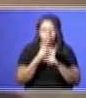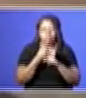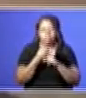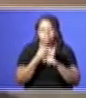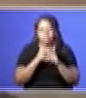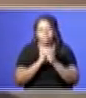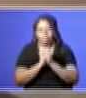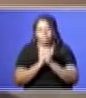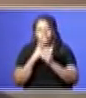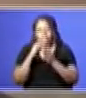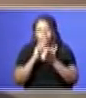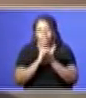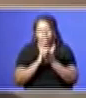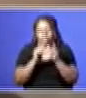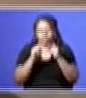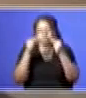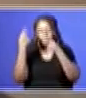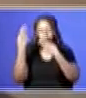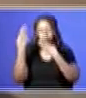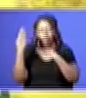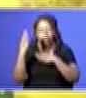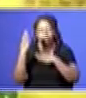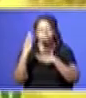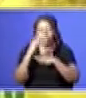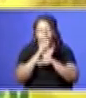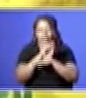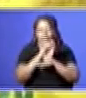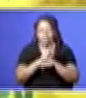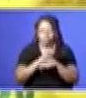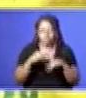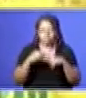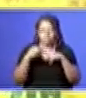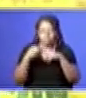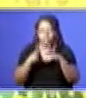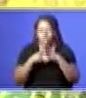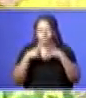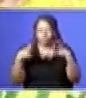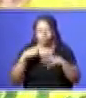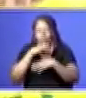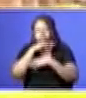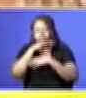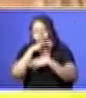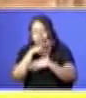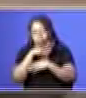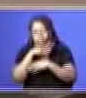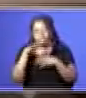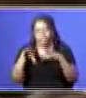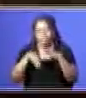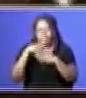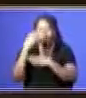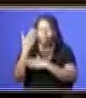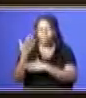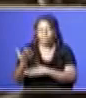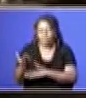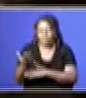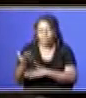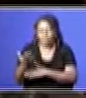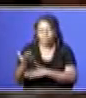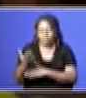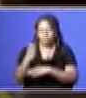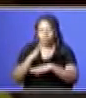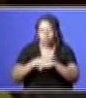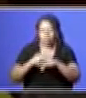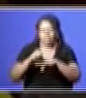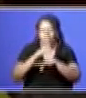done around Grand Bahama and Abaco in particular. There's still a lot of debris that's out there on